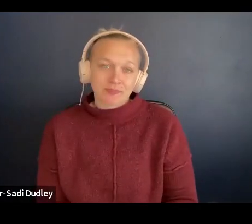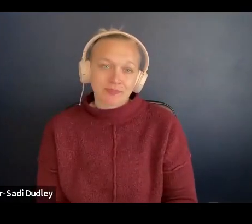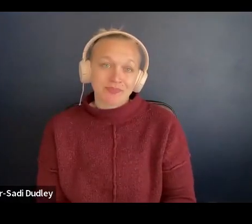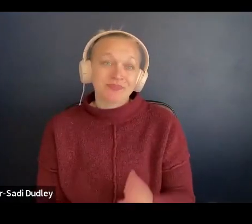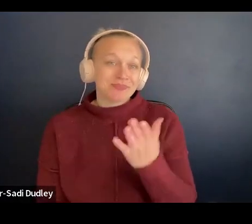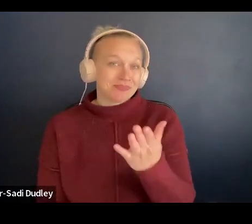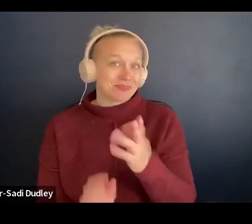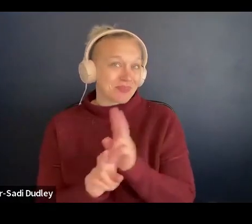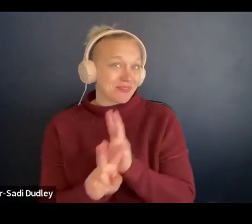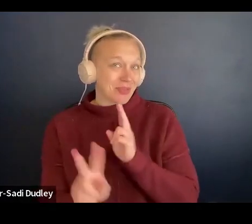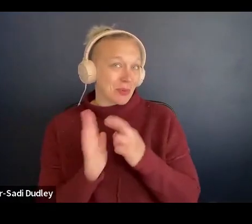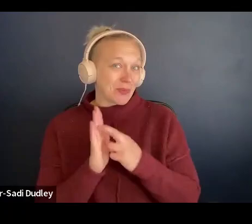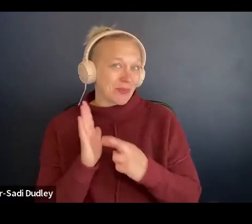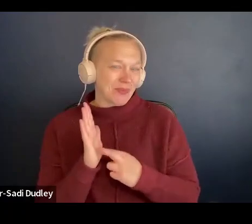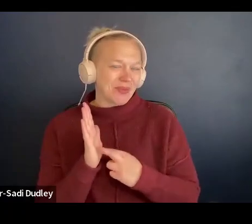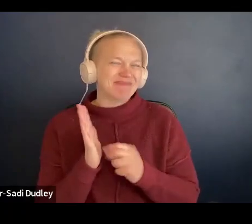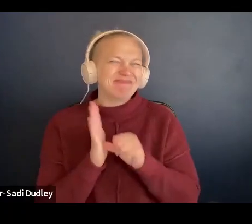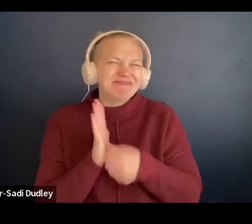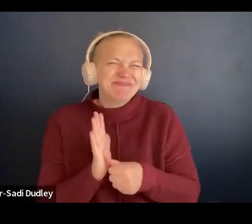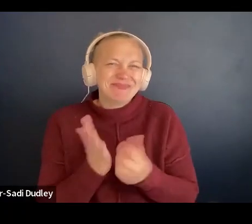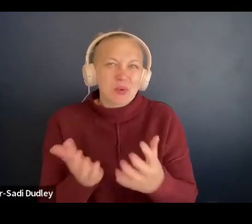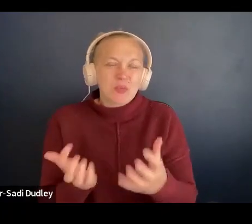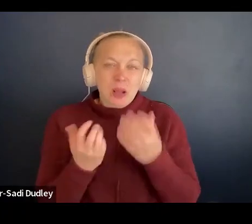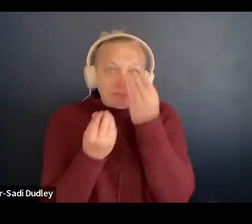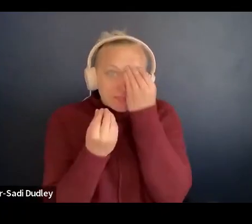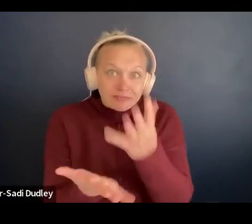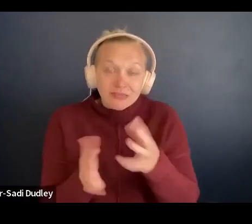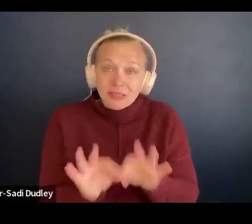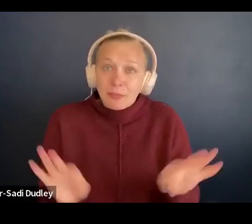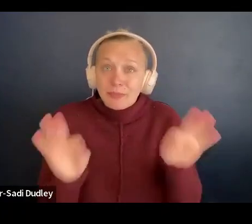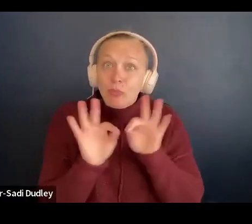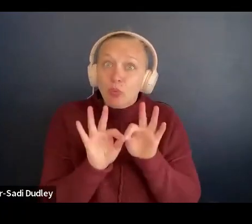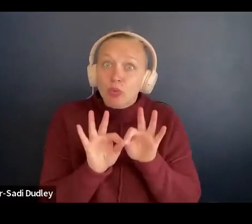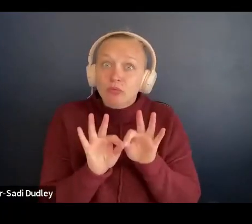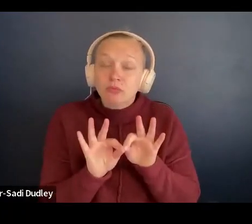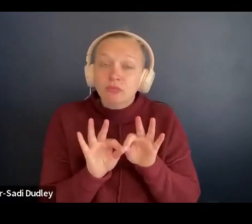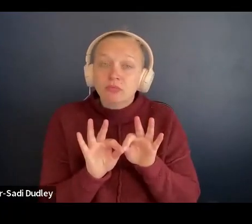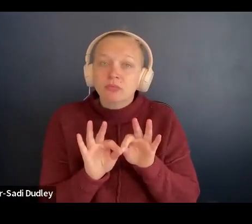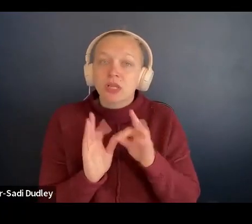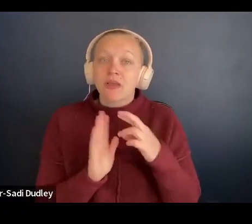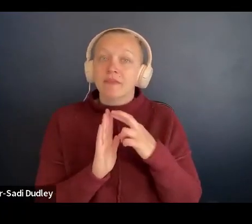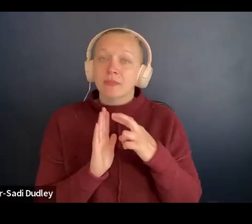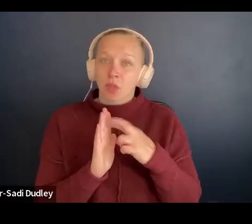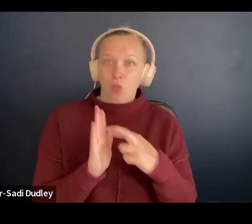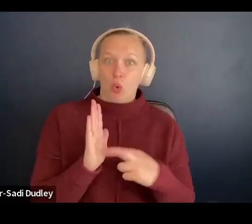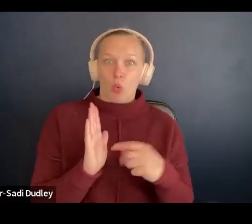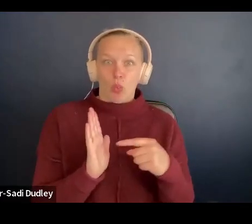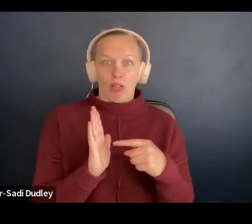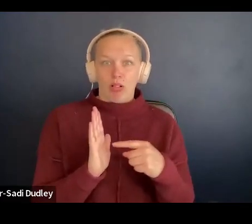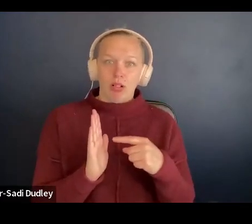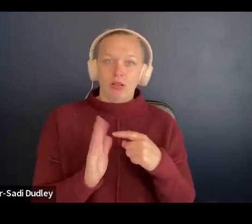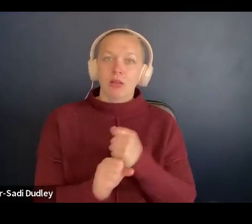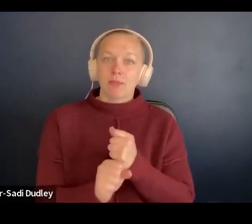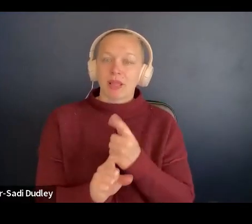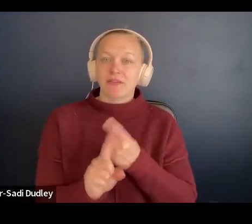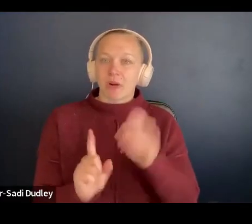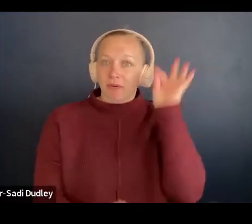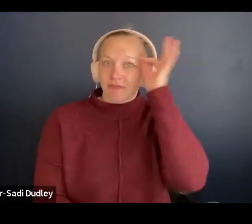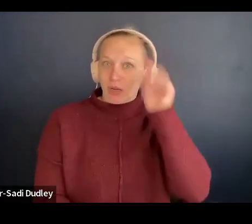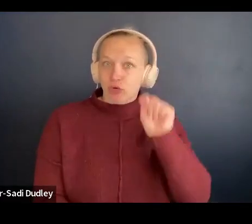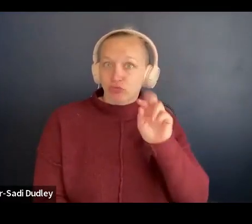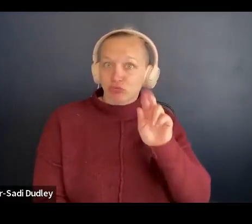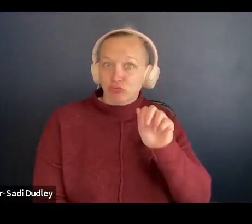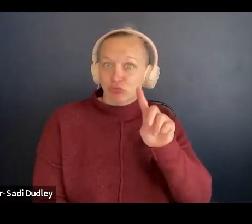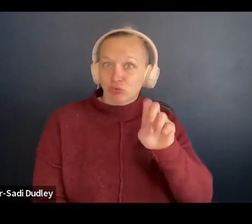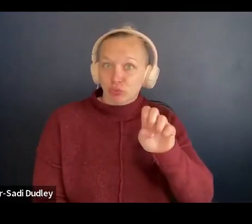The funeral rule. I like to point this out because this is really important. The funeral rule was created by the Federal Trade Commission, and